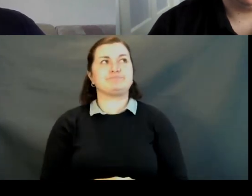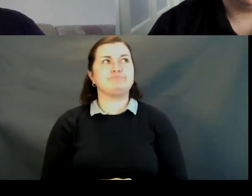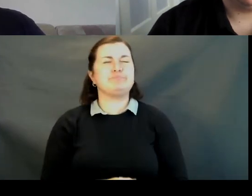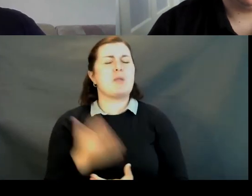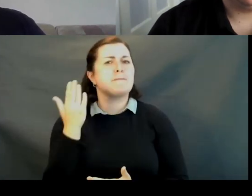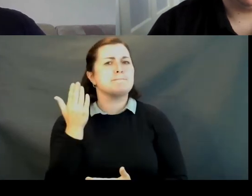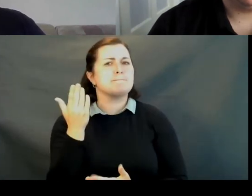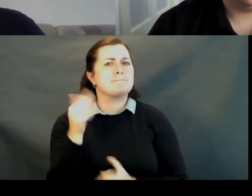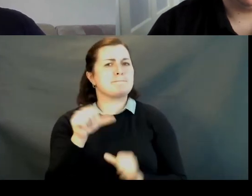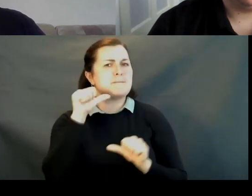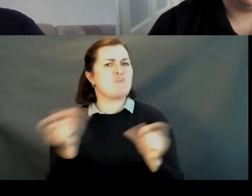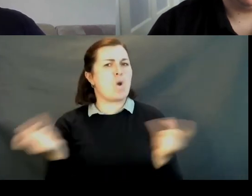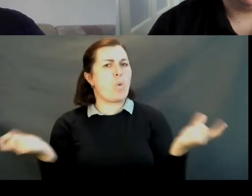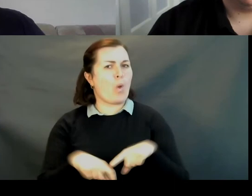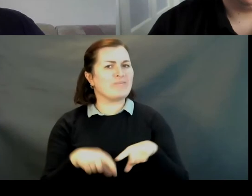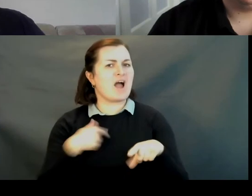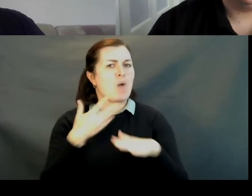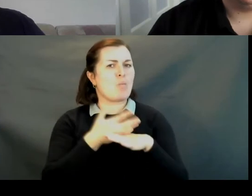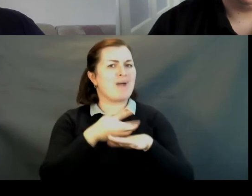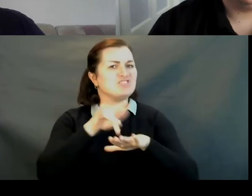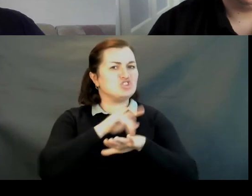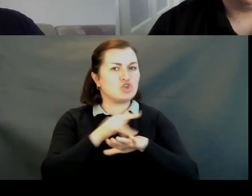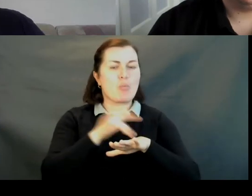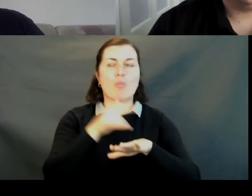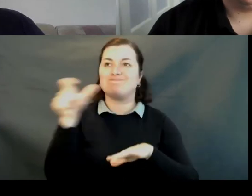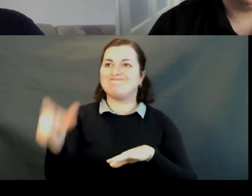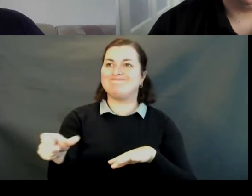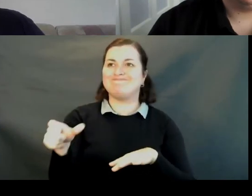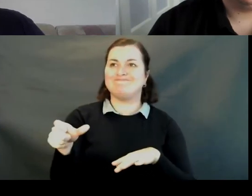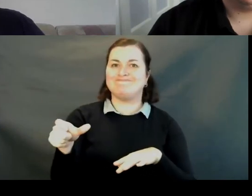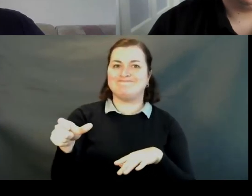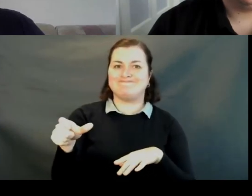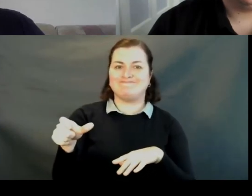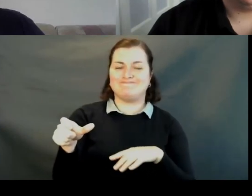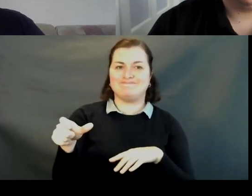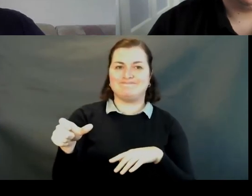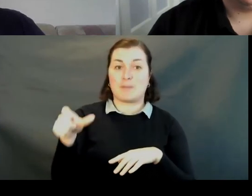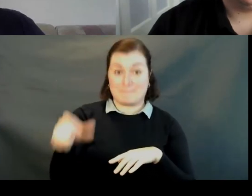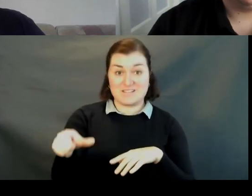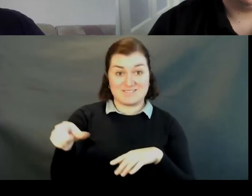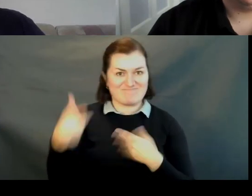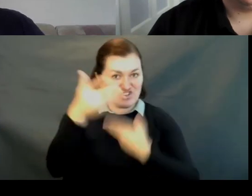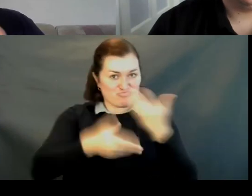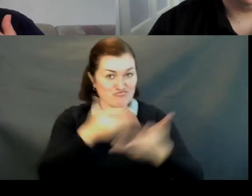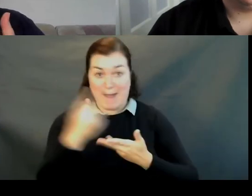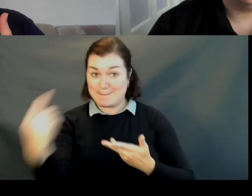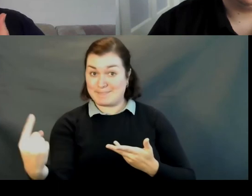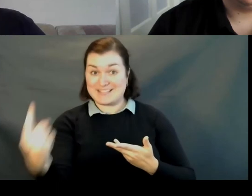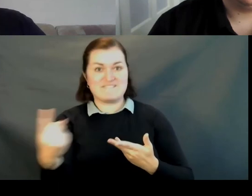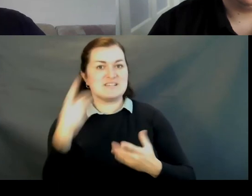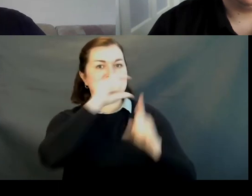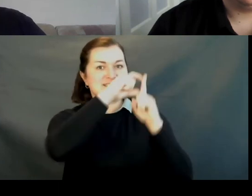on a show where a chap did describe himself as disabled. He was born